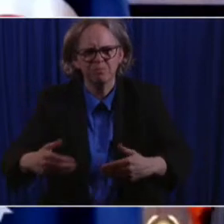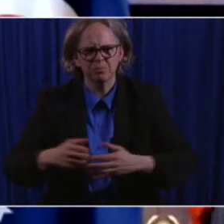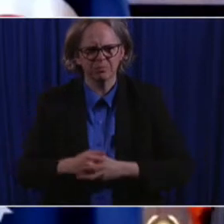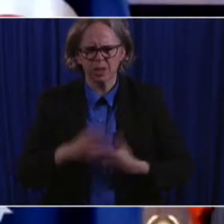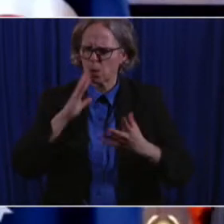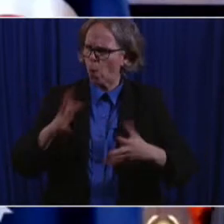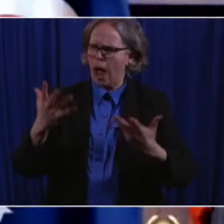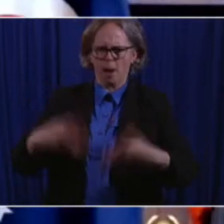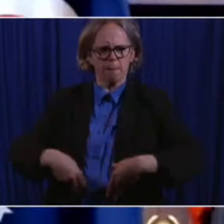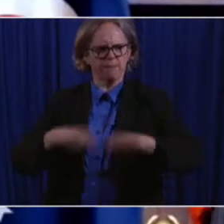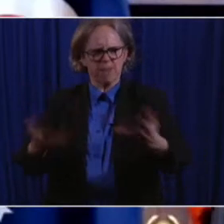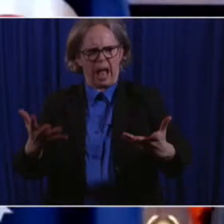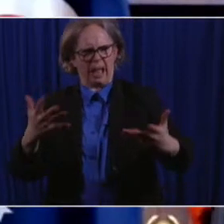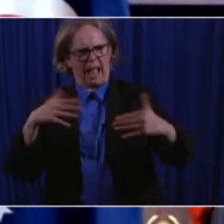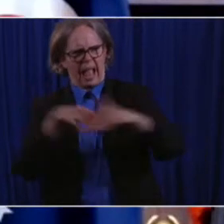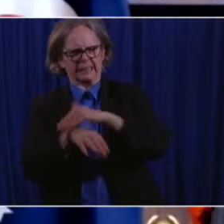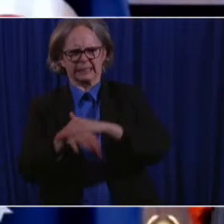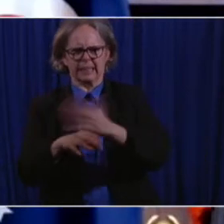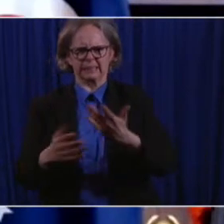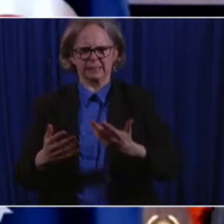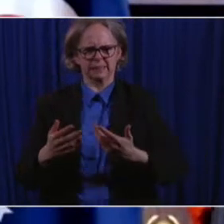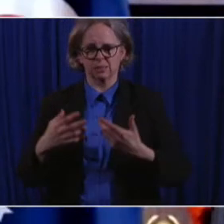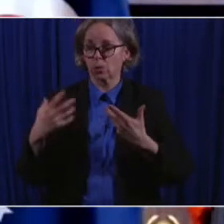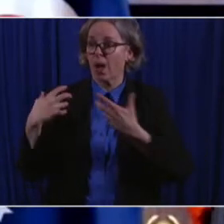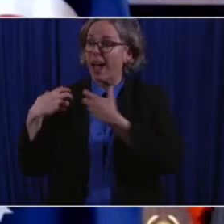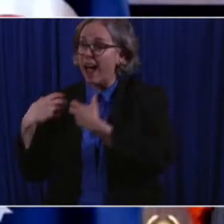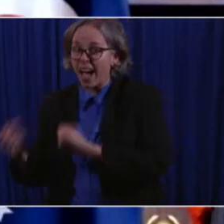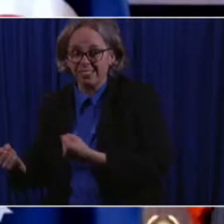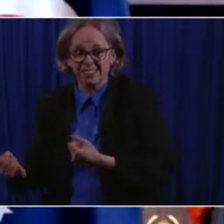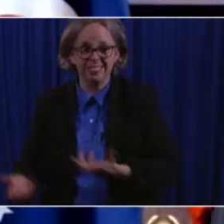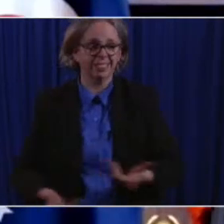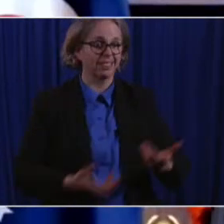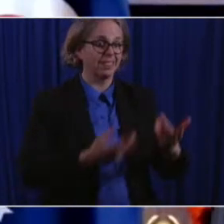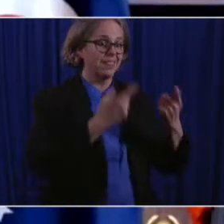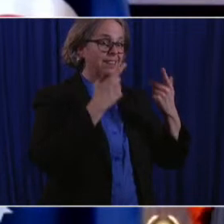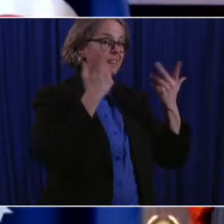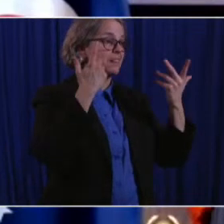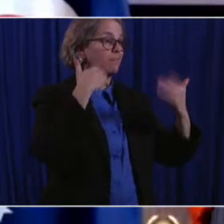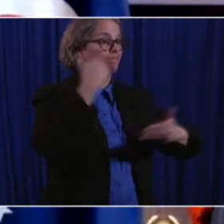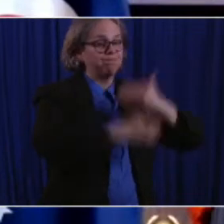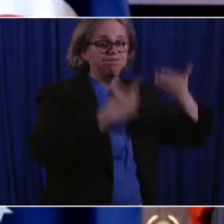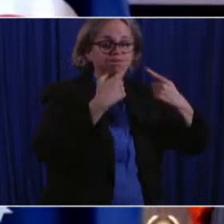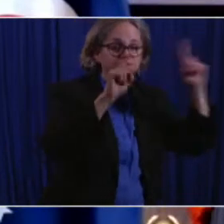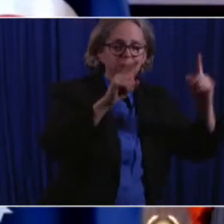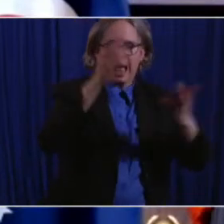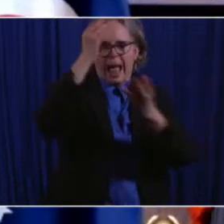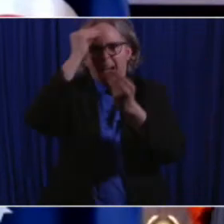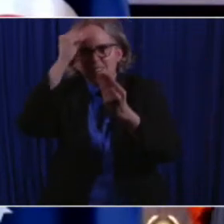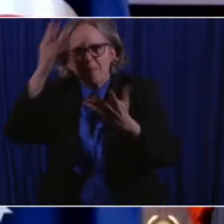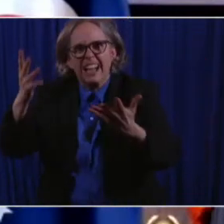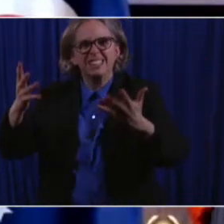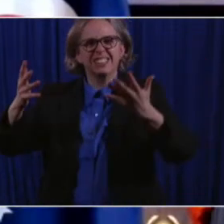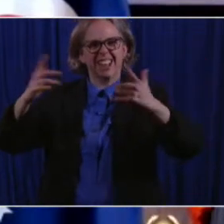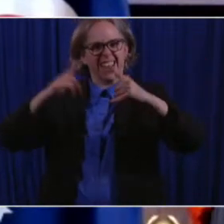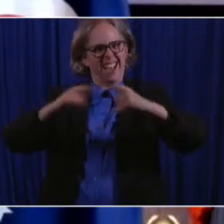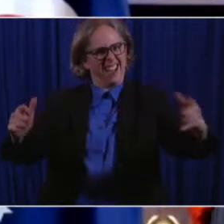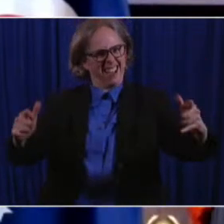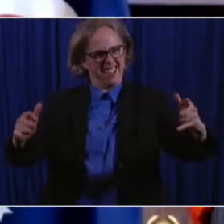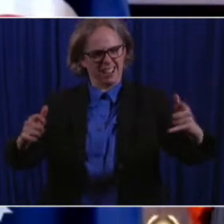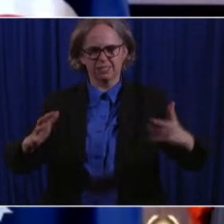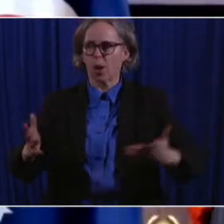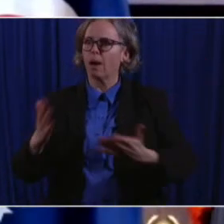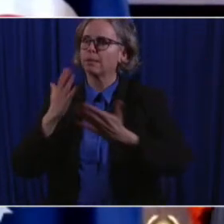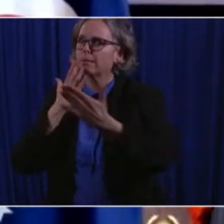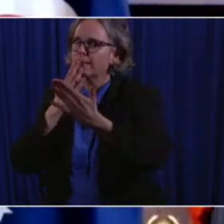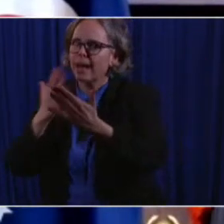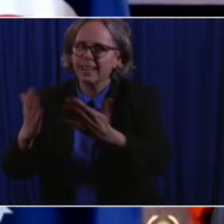property, security, livelihood, and prosperity information. I want to thank them for that, acknowledge our state